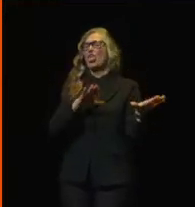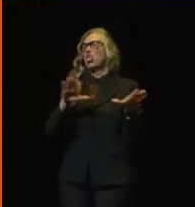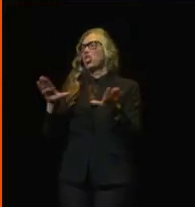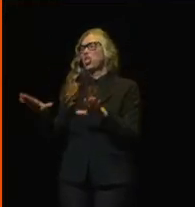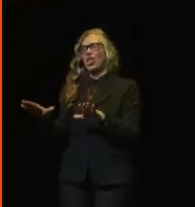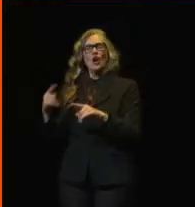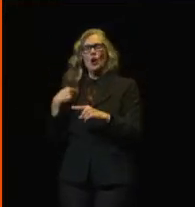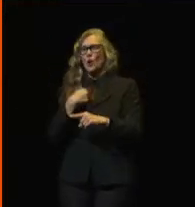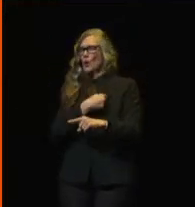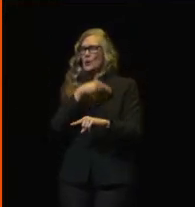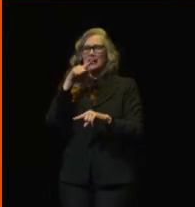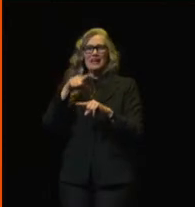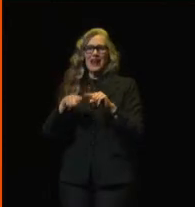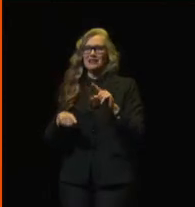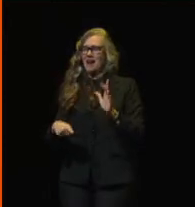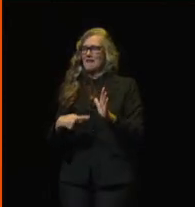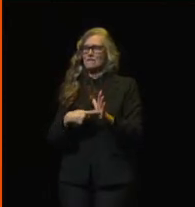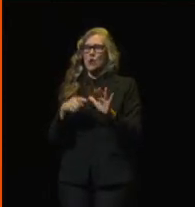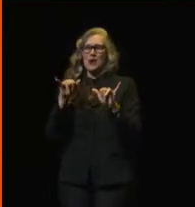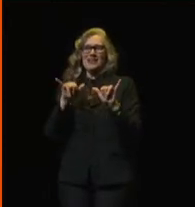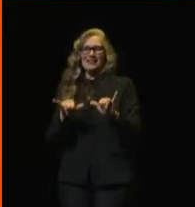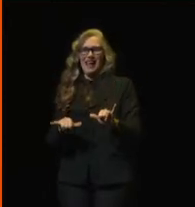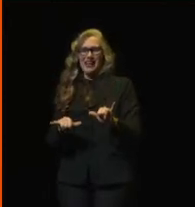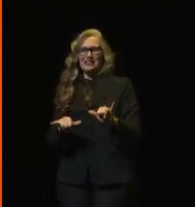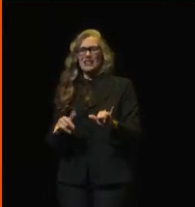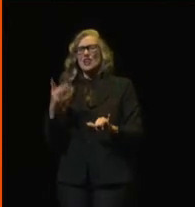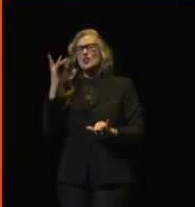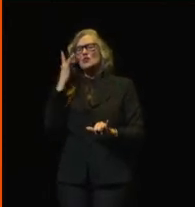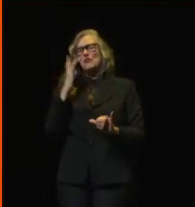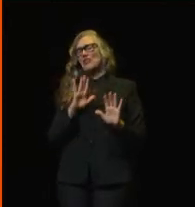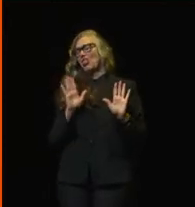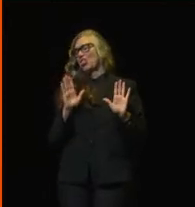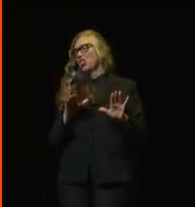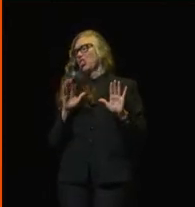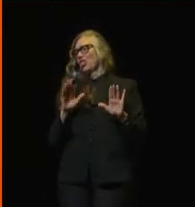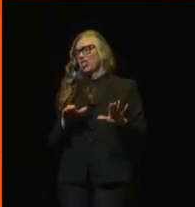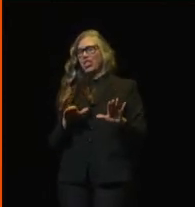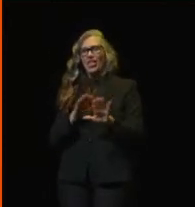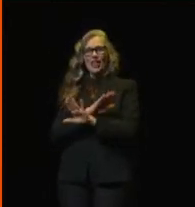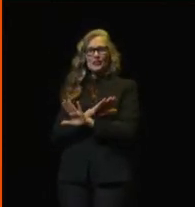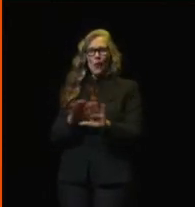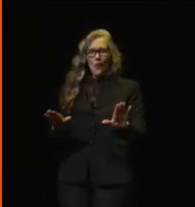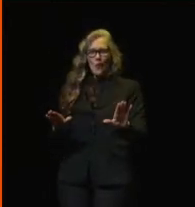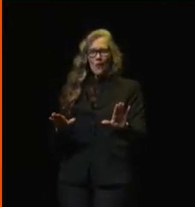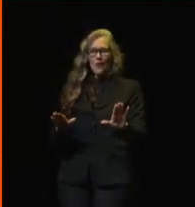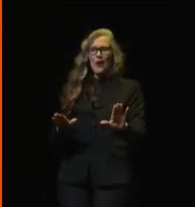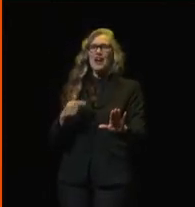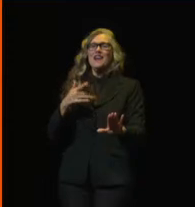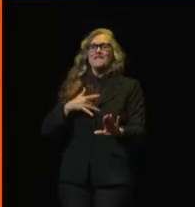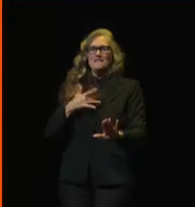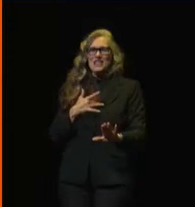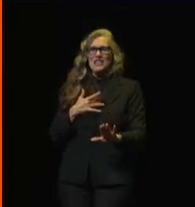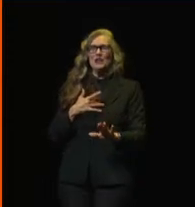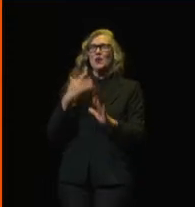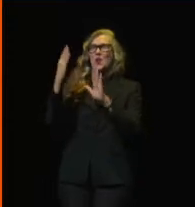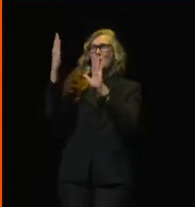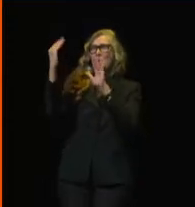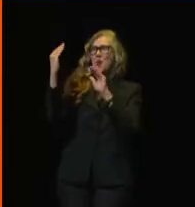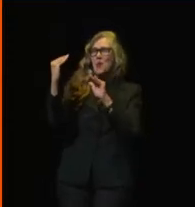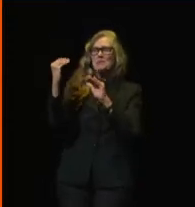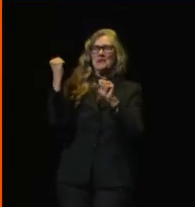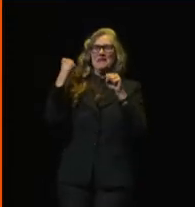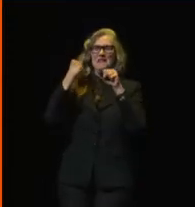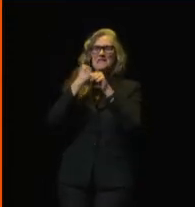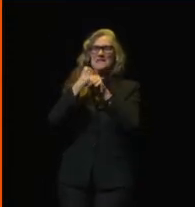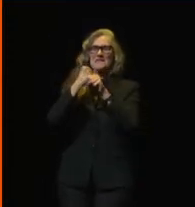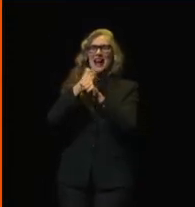to despair. So to honor Ady, let us continue his fight for justice, and